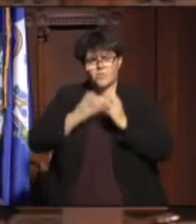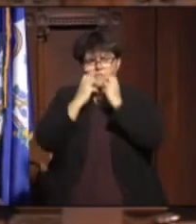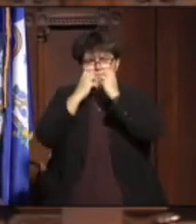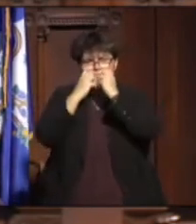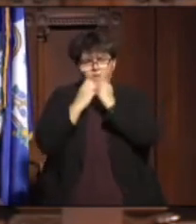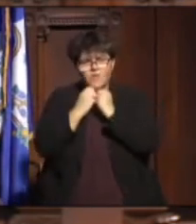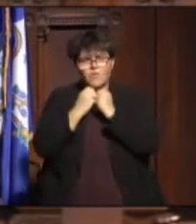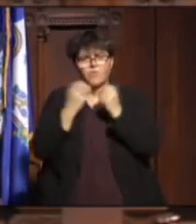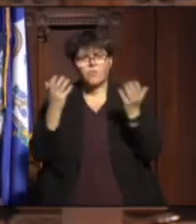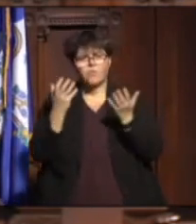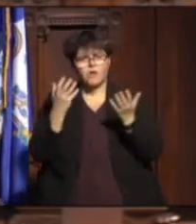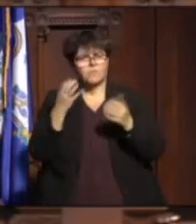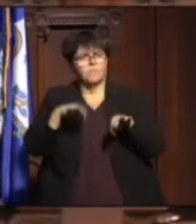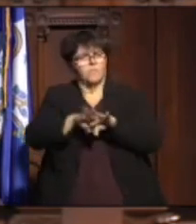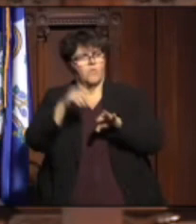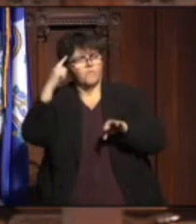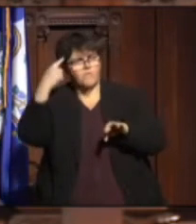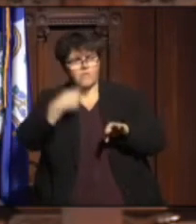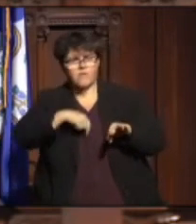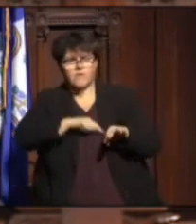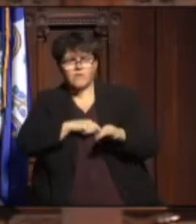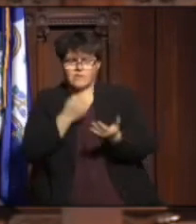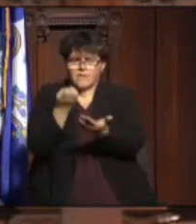and inclusive opportunity.